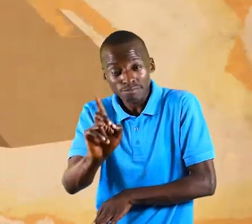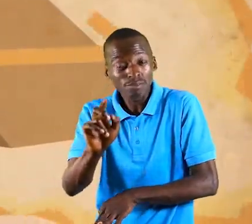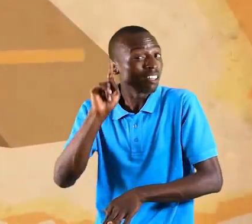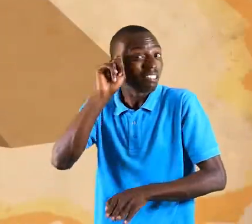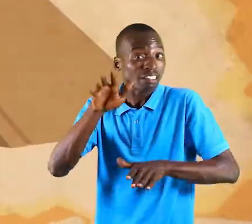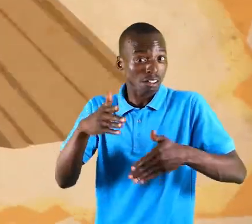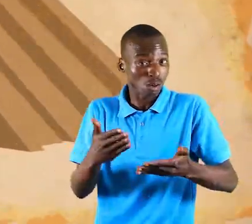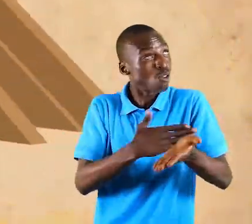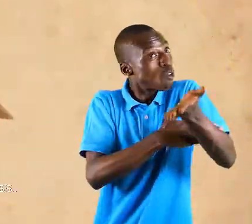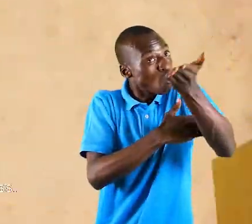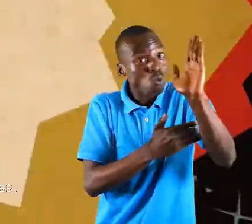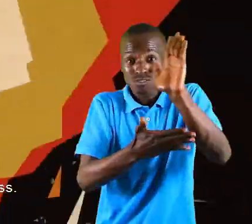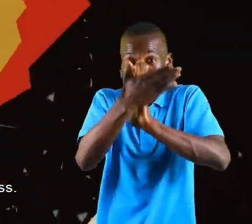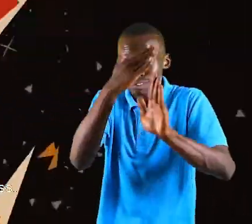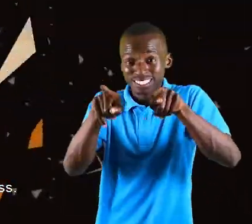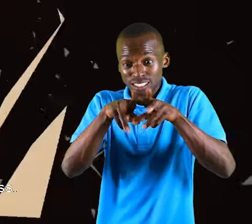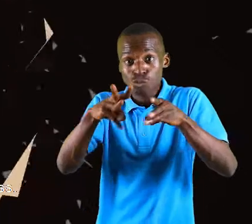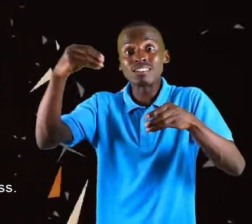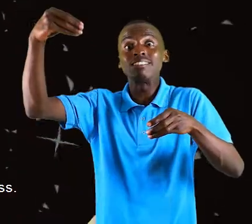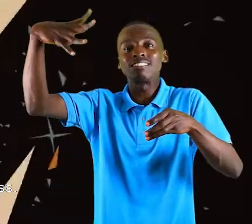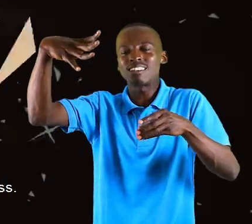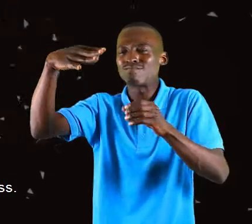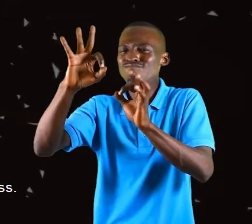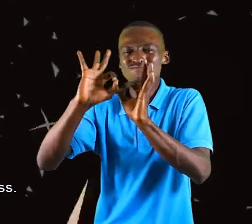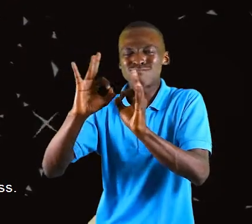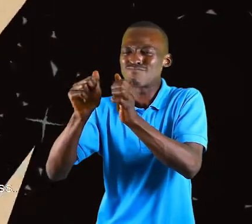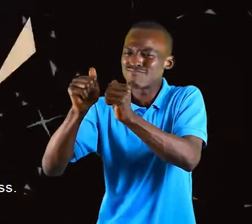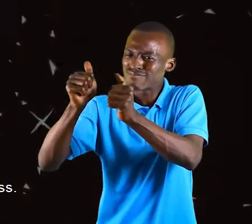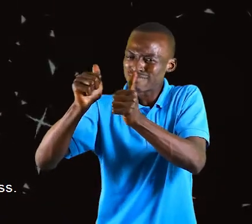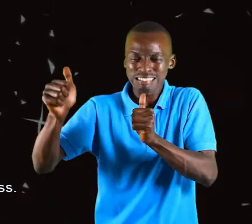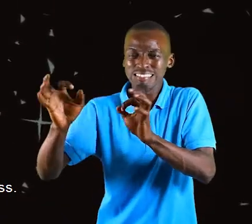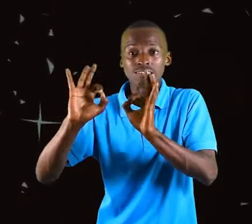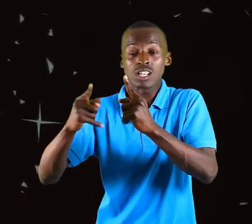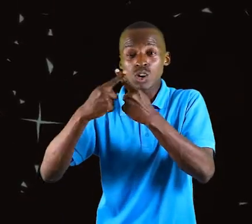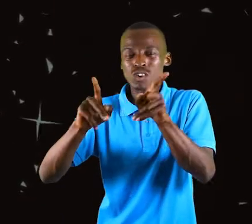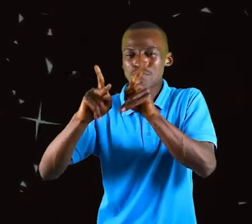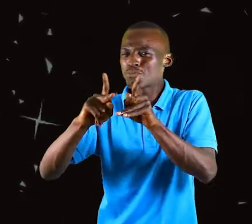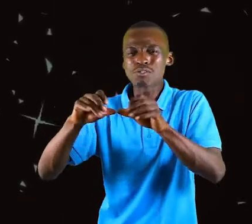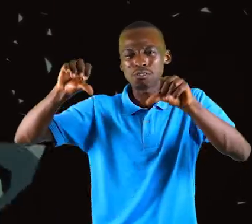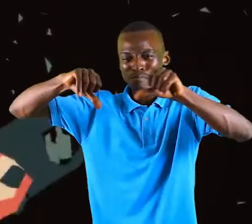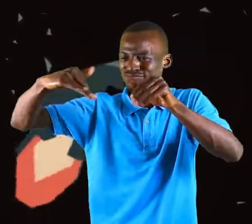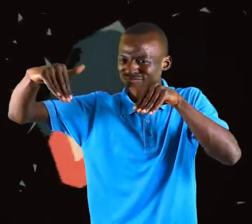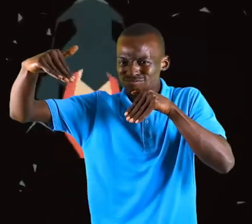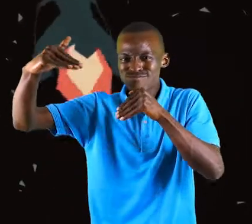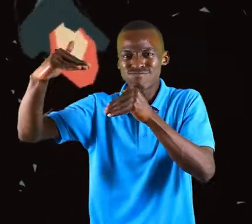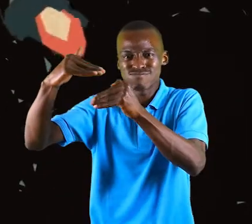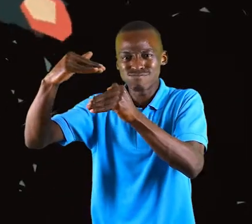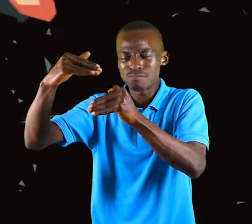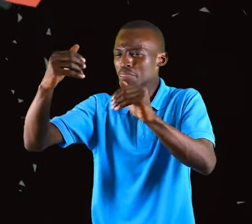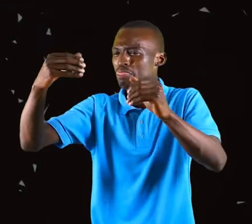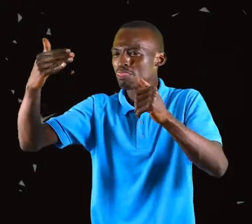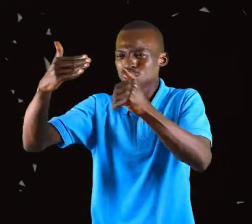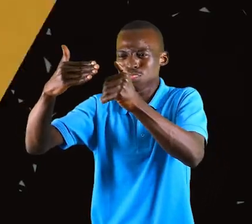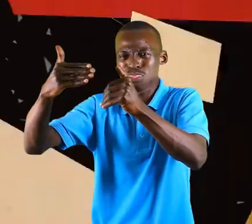for people? So think of it this way. God's presence is like the sun. It's pure power and goodness. And when something mortal and corruptible gets